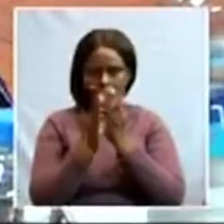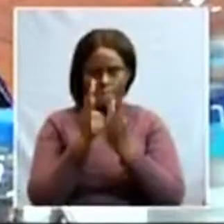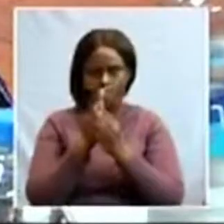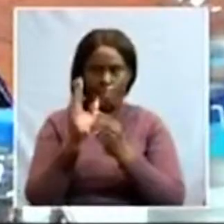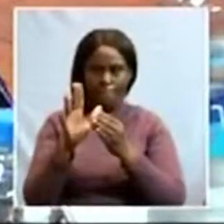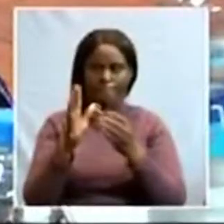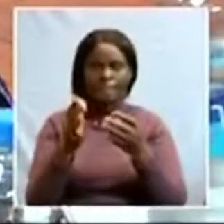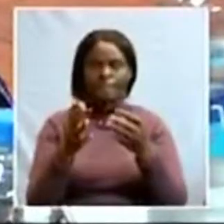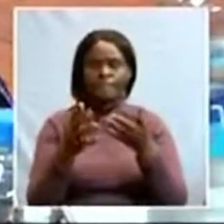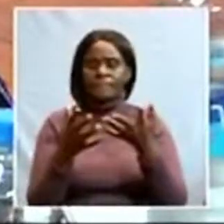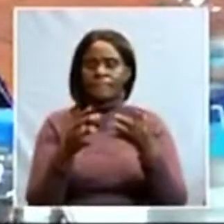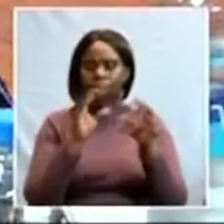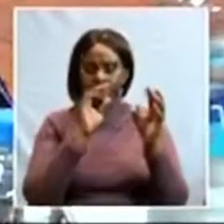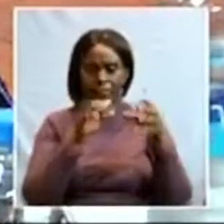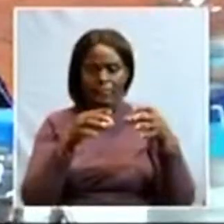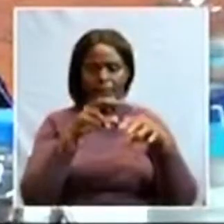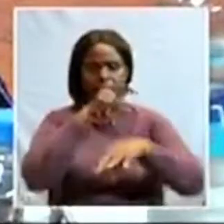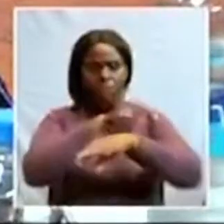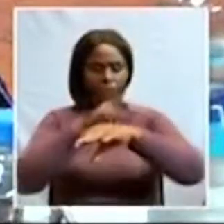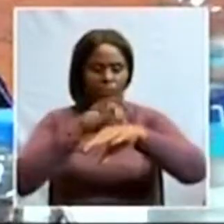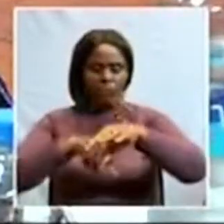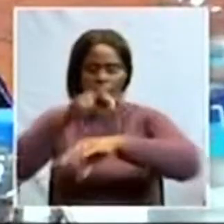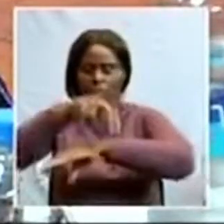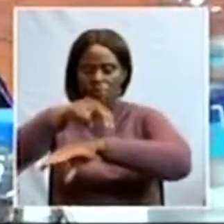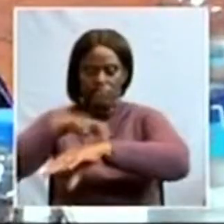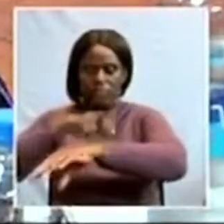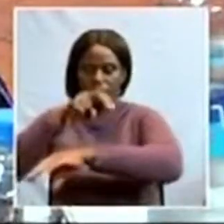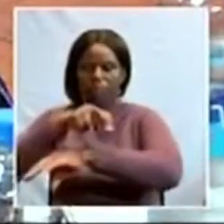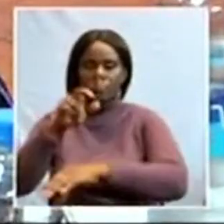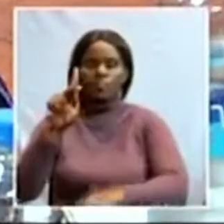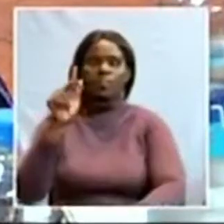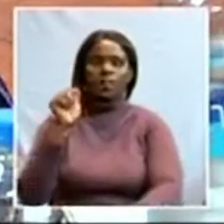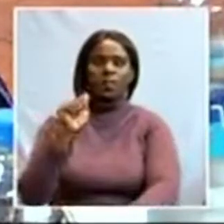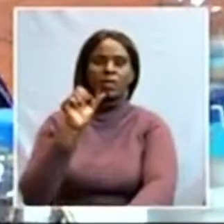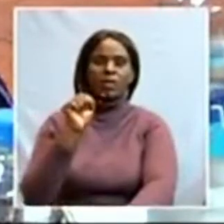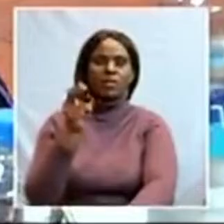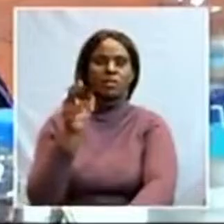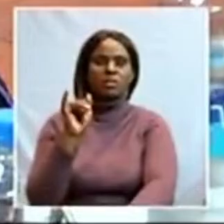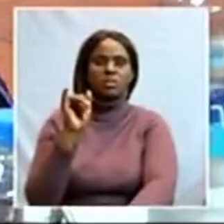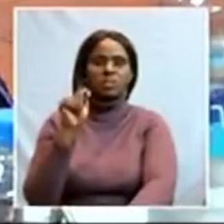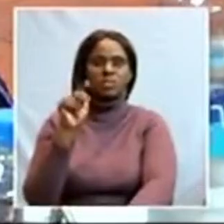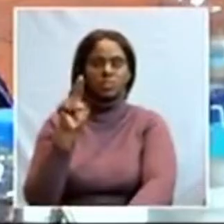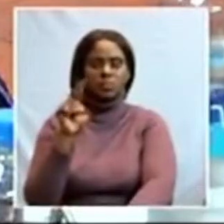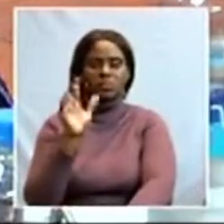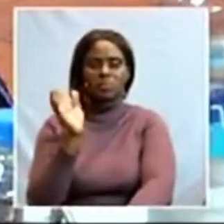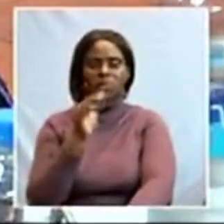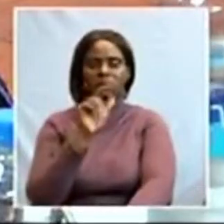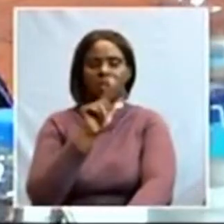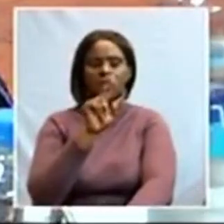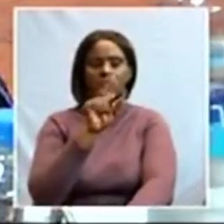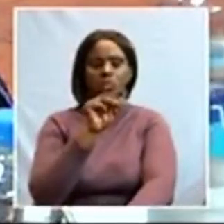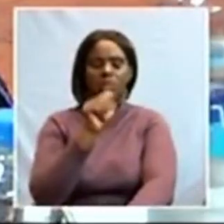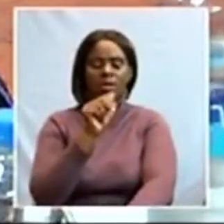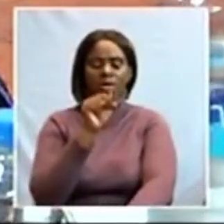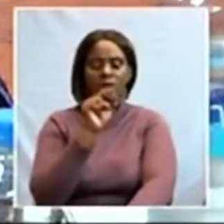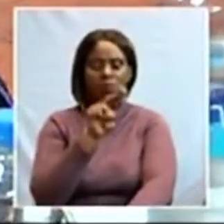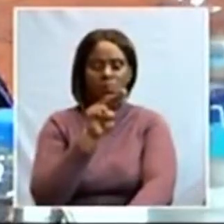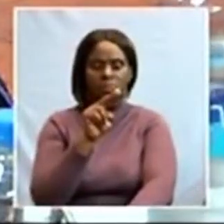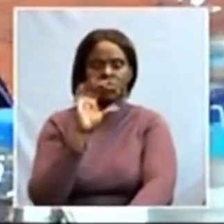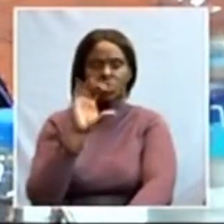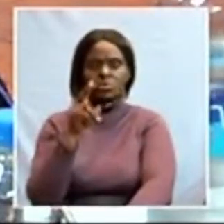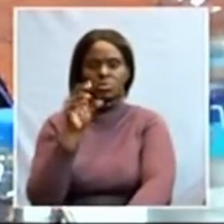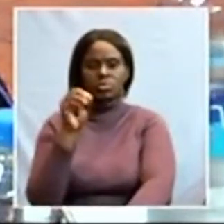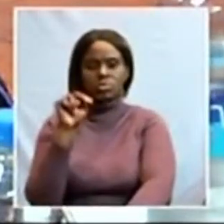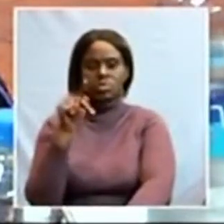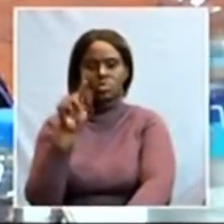earth embankment in Kashitu, Chirulu, Lumano, Chondwe, Ishitwe wards.